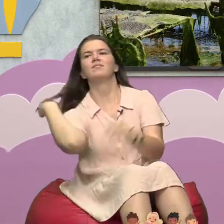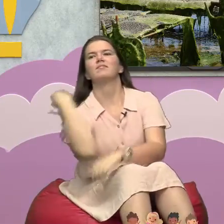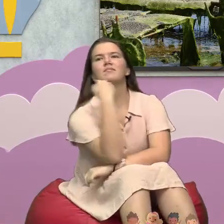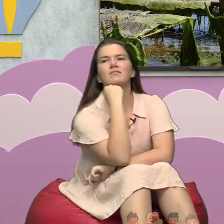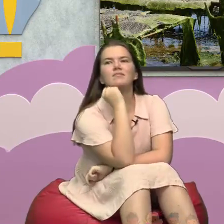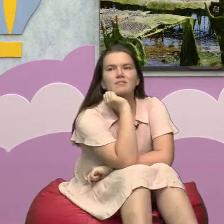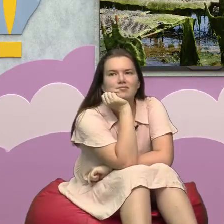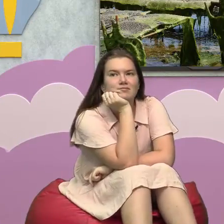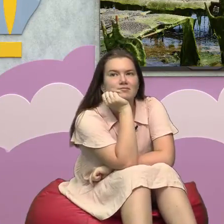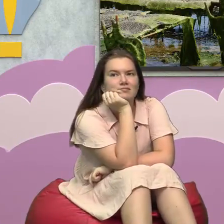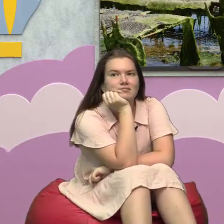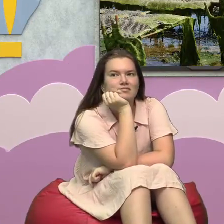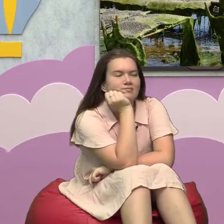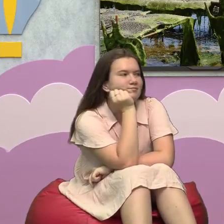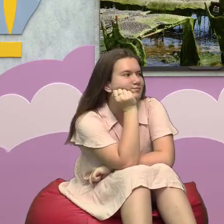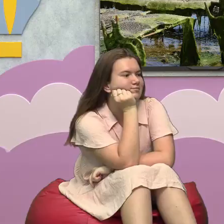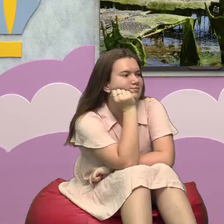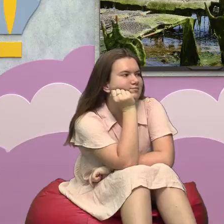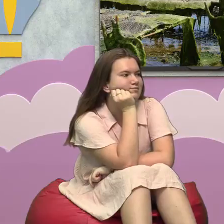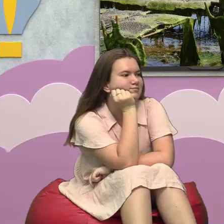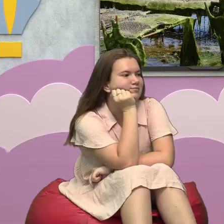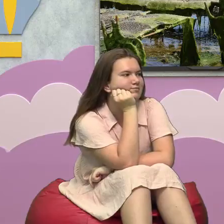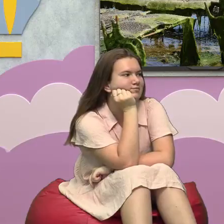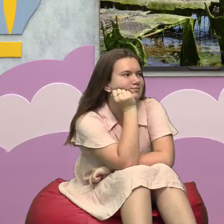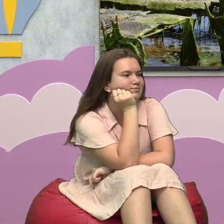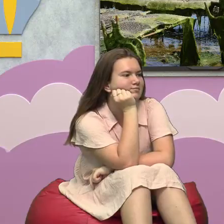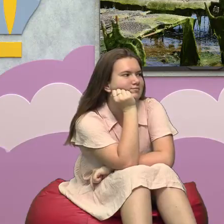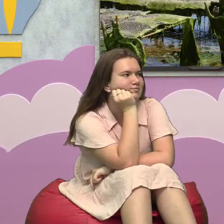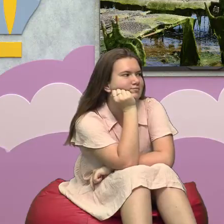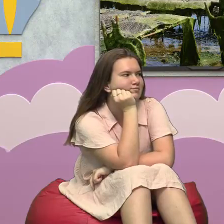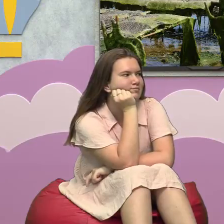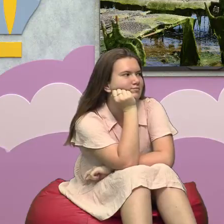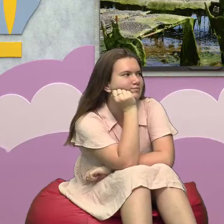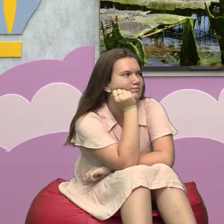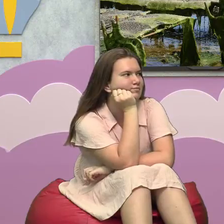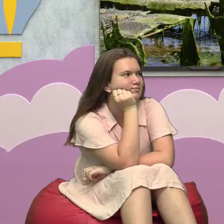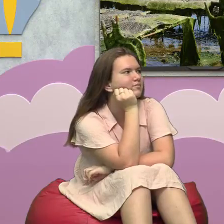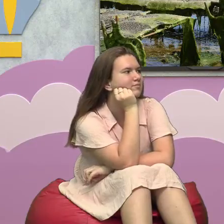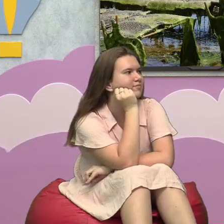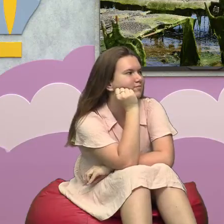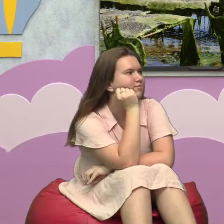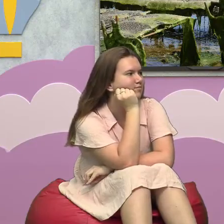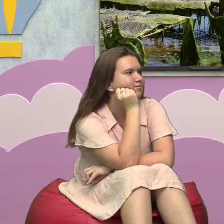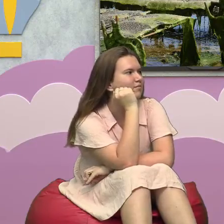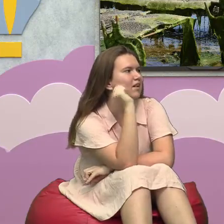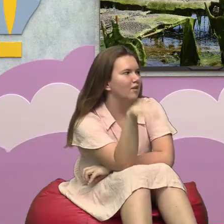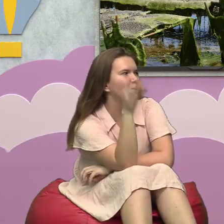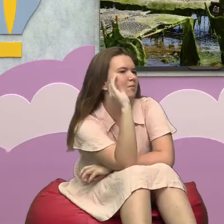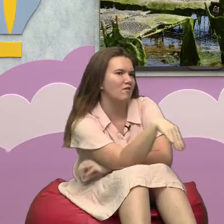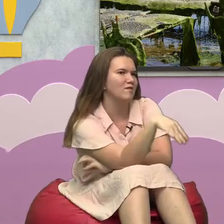when you go for holiday, tell mama or papa, mom and dad or grandma, whoever you're traveling to make a pit stop at somewhere